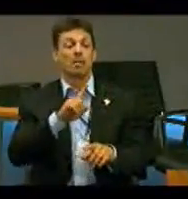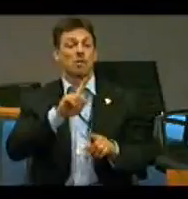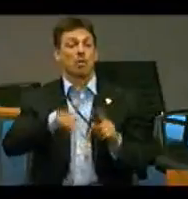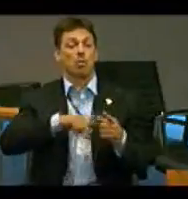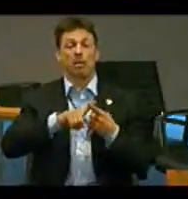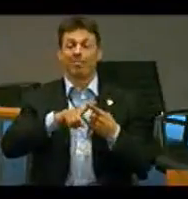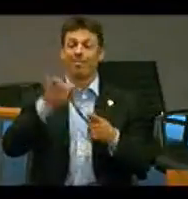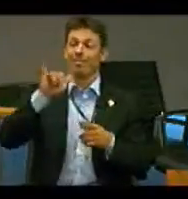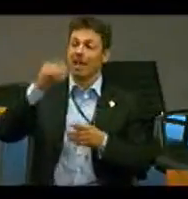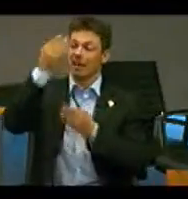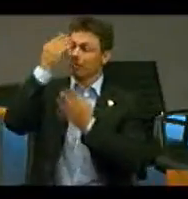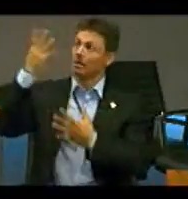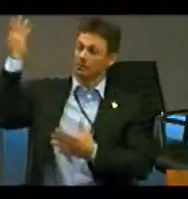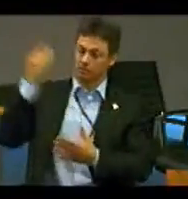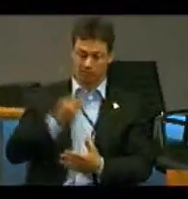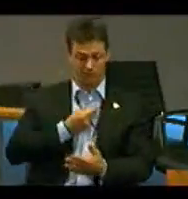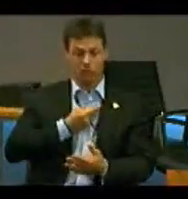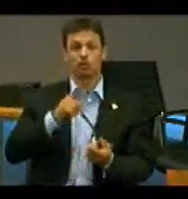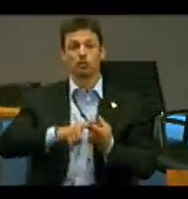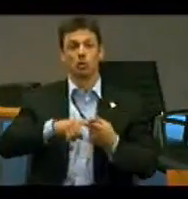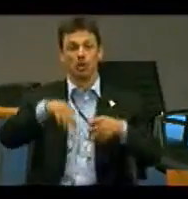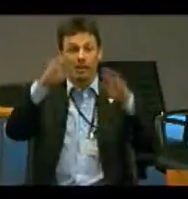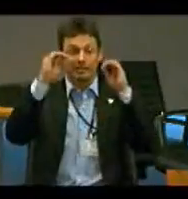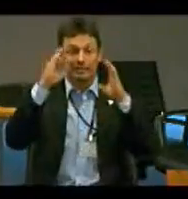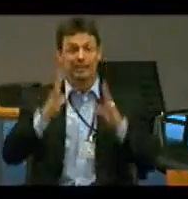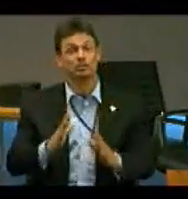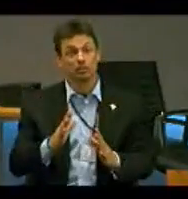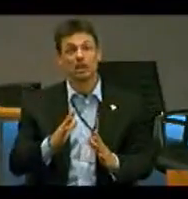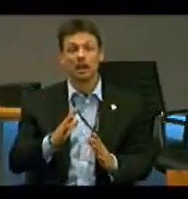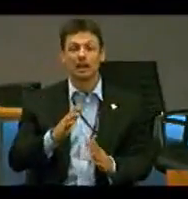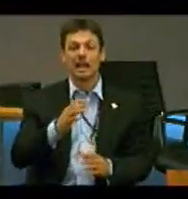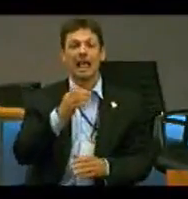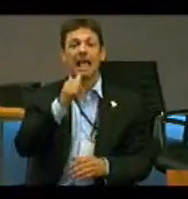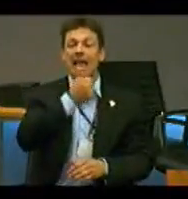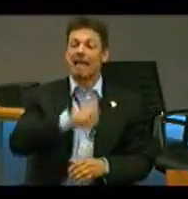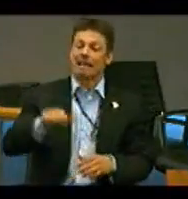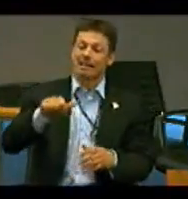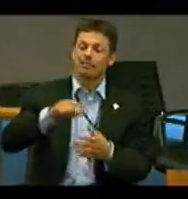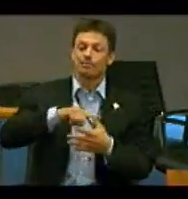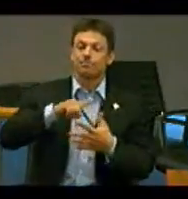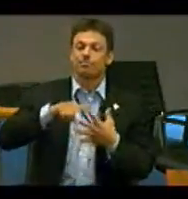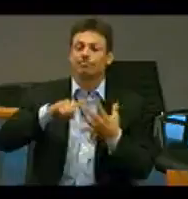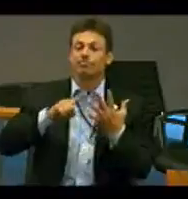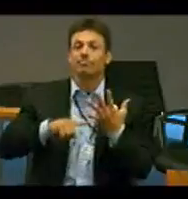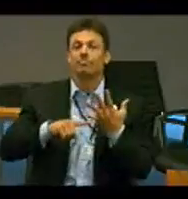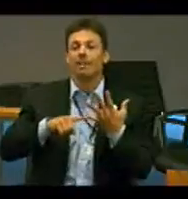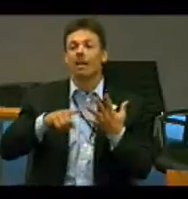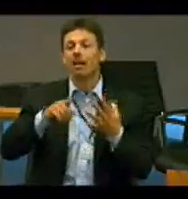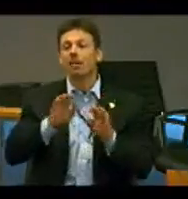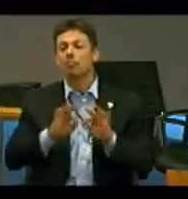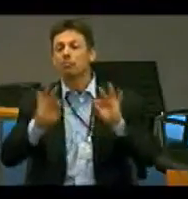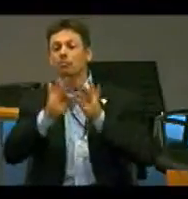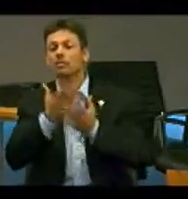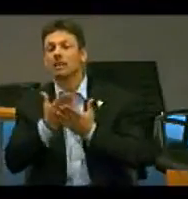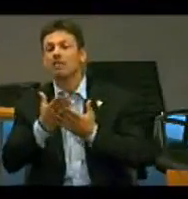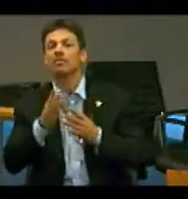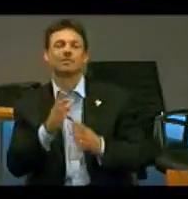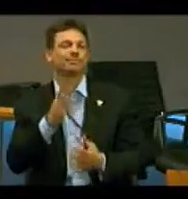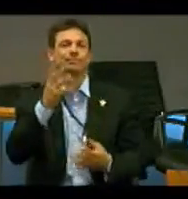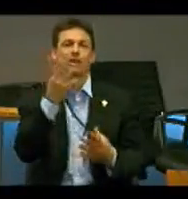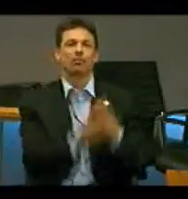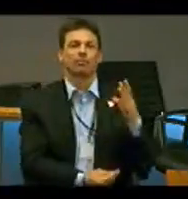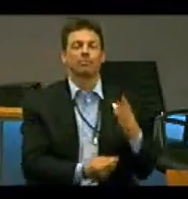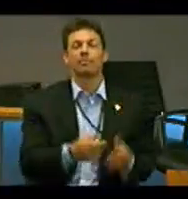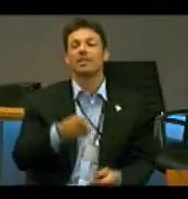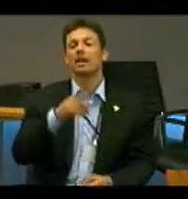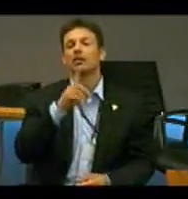on the ground, that is the classroom teachers, any subtlety has vanished. Don't discipline minority students unless